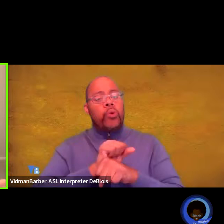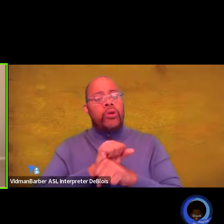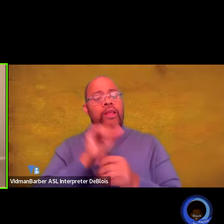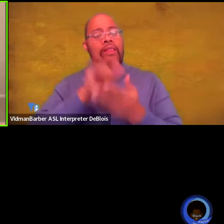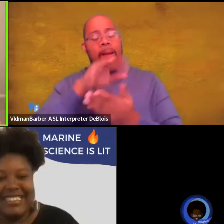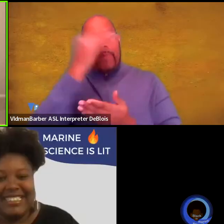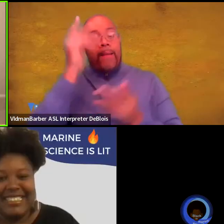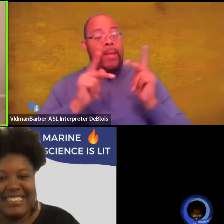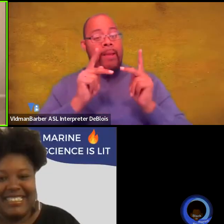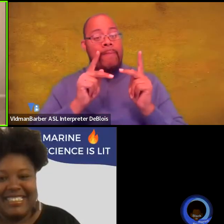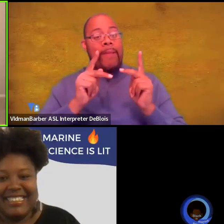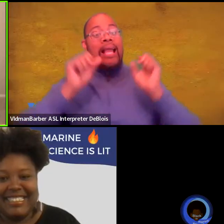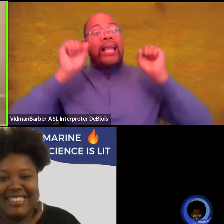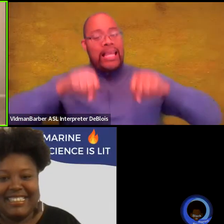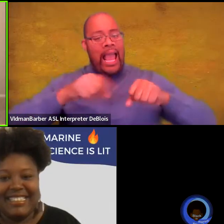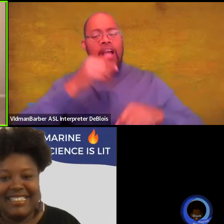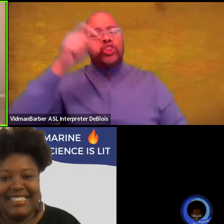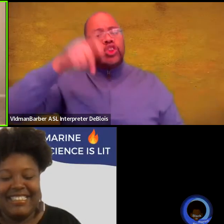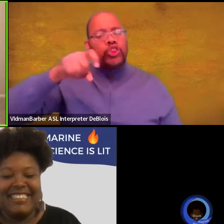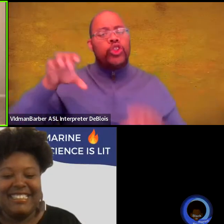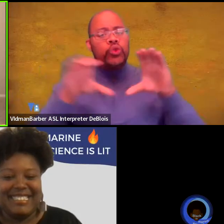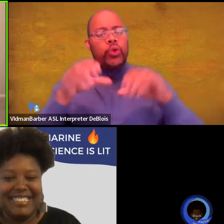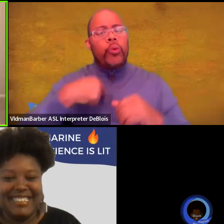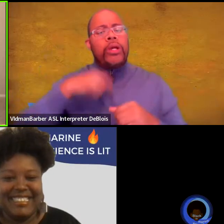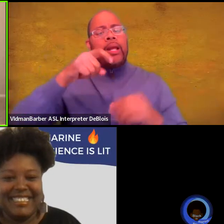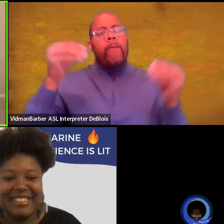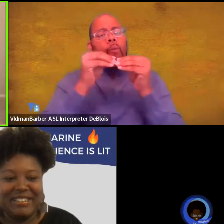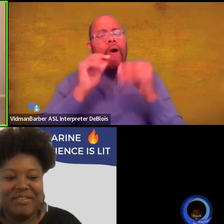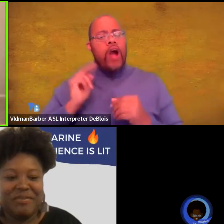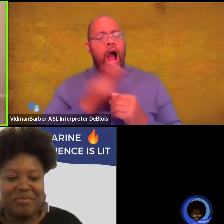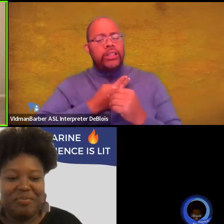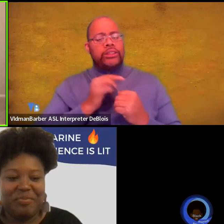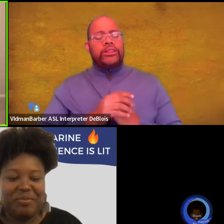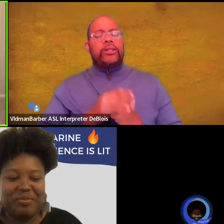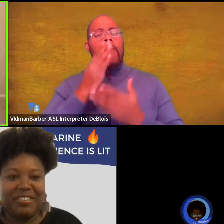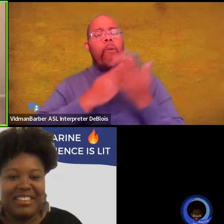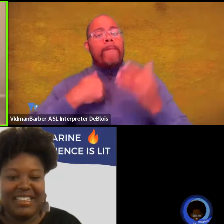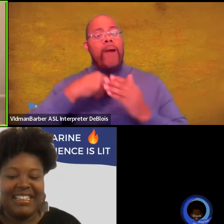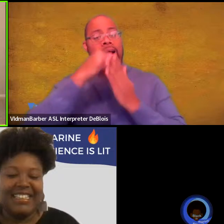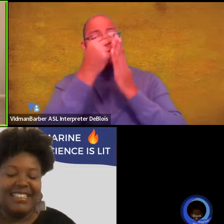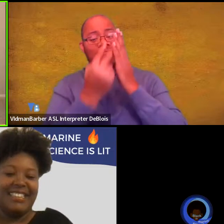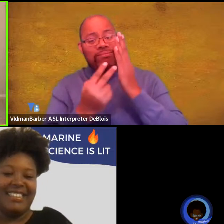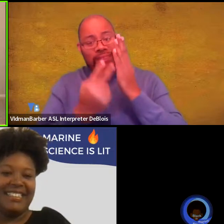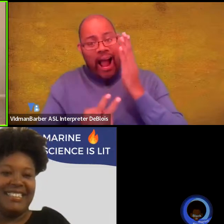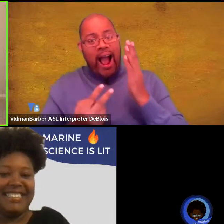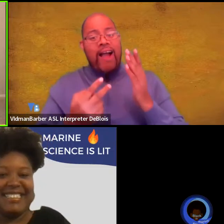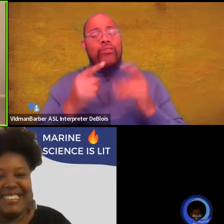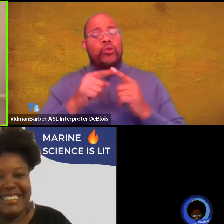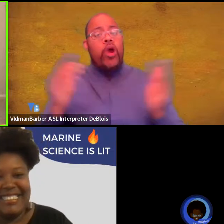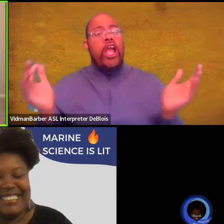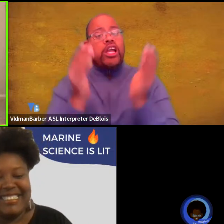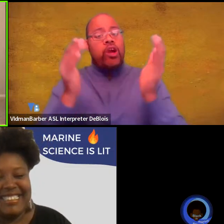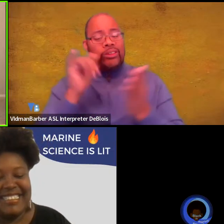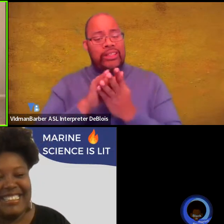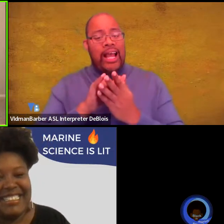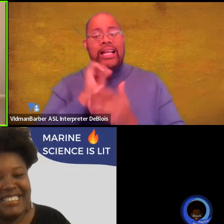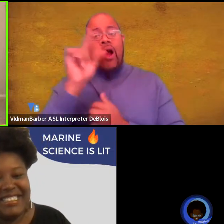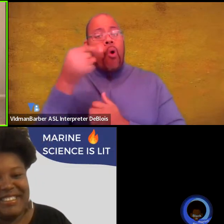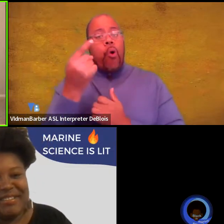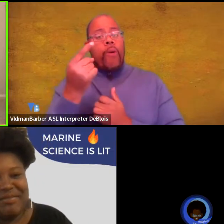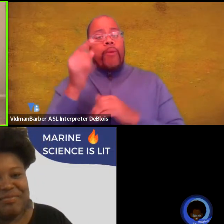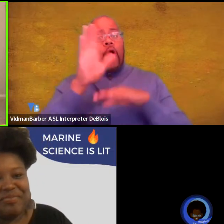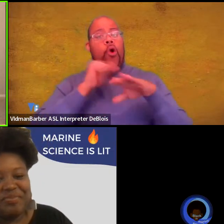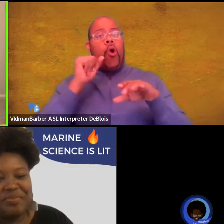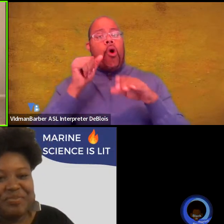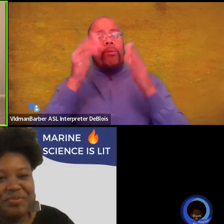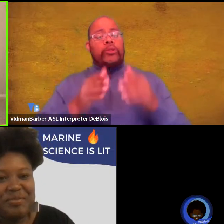that Black people can and should do. We need more of us. Part of my dive was to encourage that, not to be called out